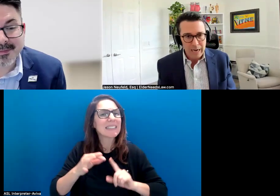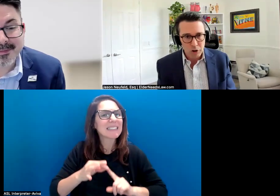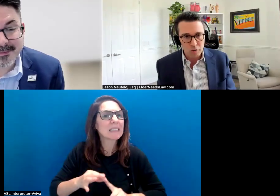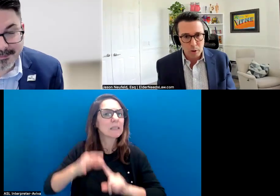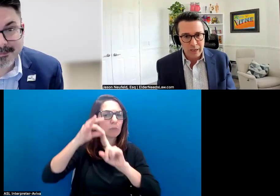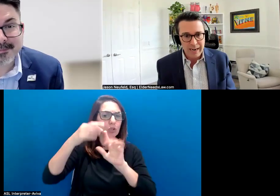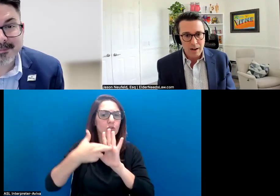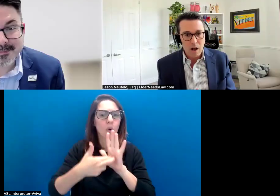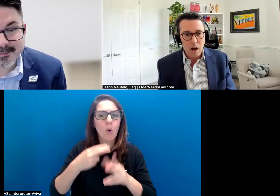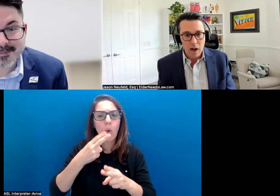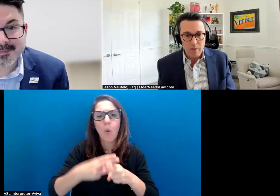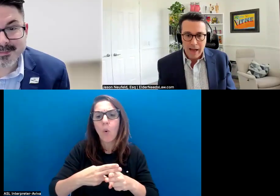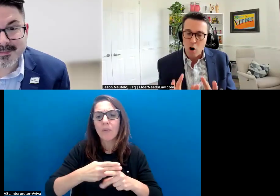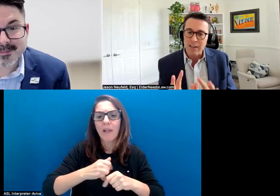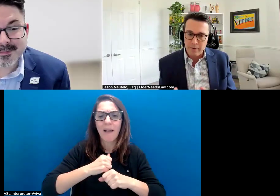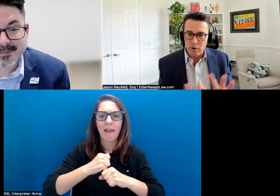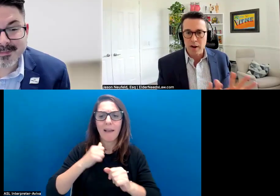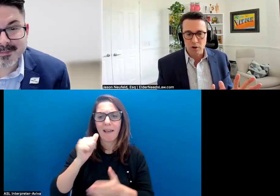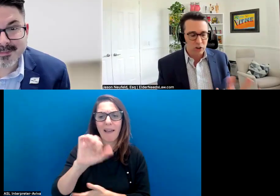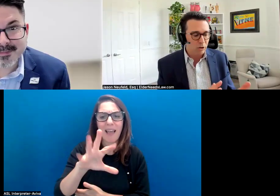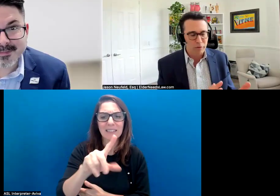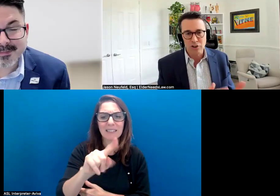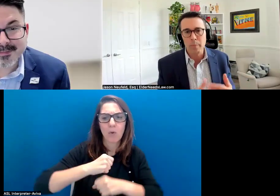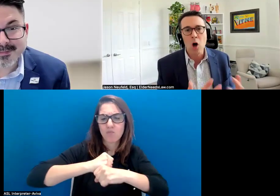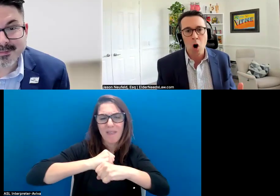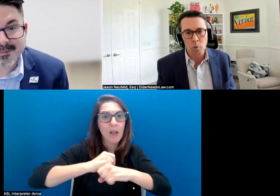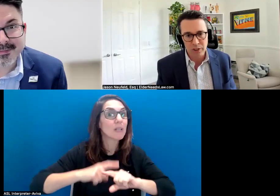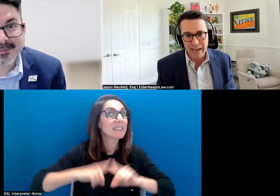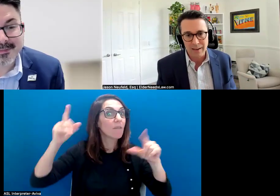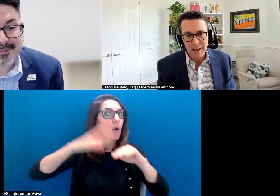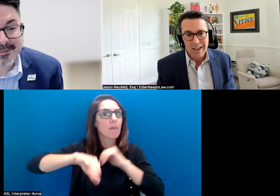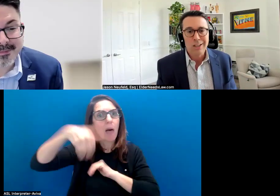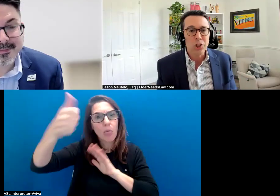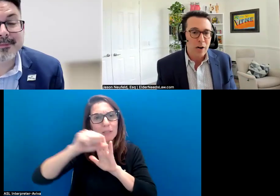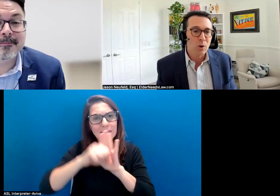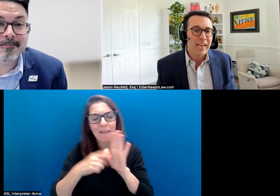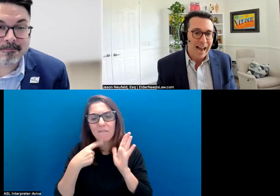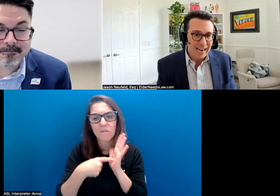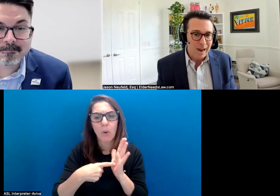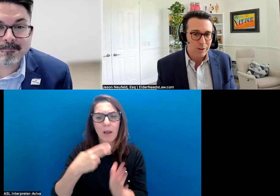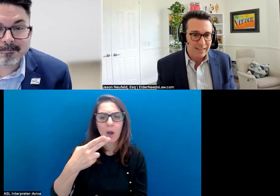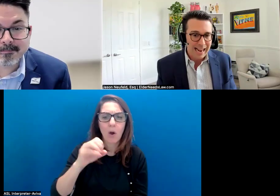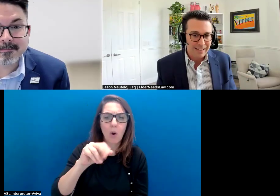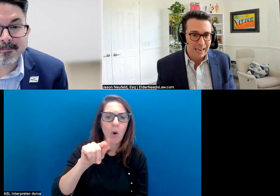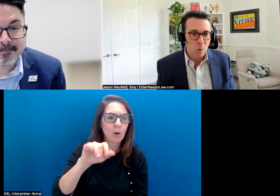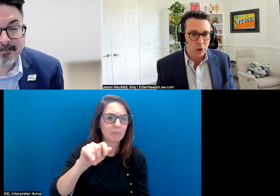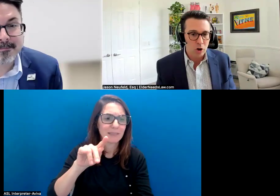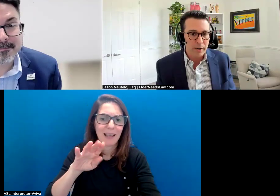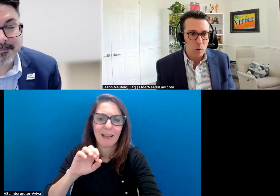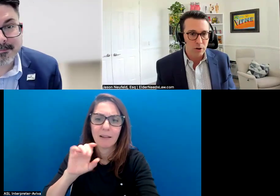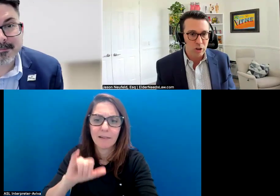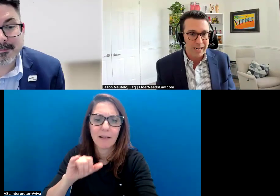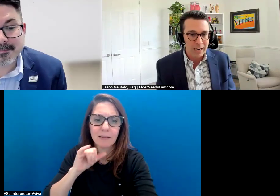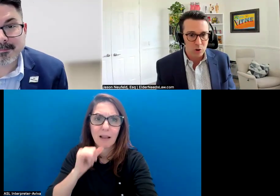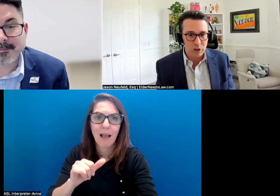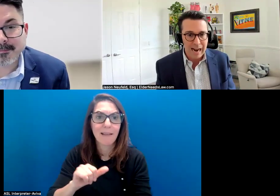asset protections built in that are different than other states. So, for example, the homestead, generally not counted as an asset when determining